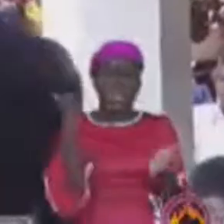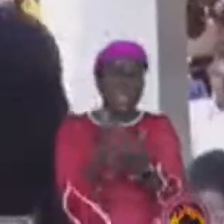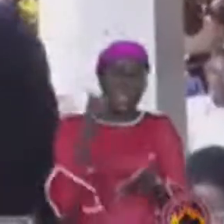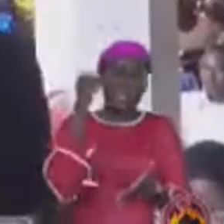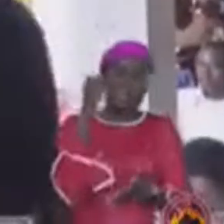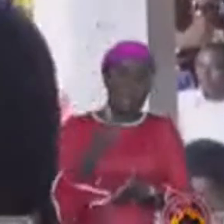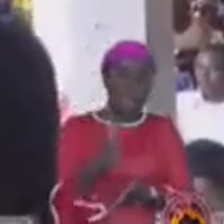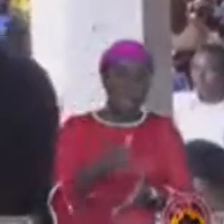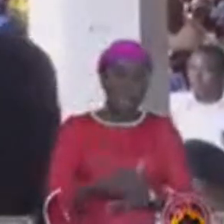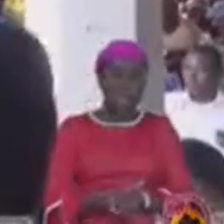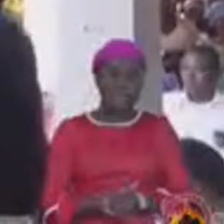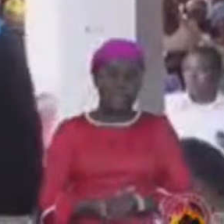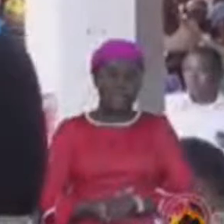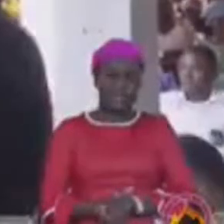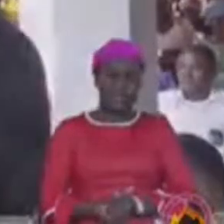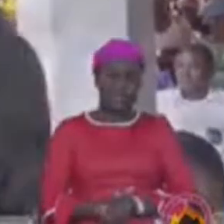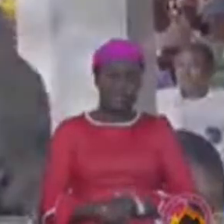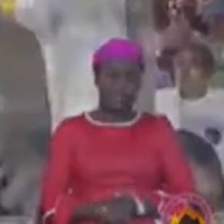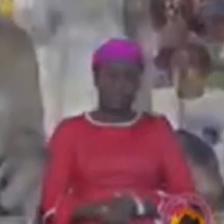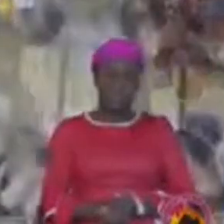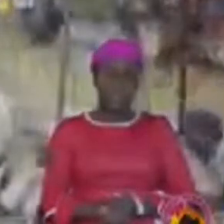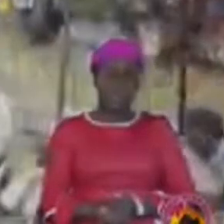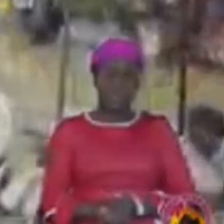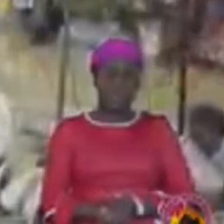Amen. Amen.